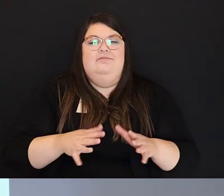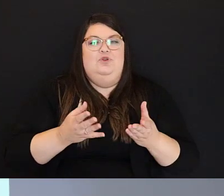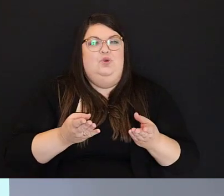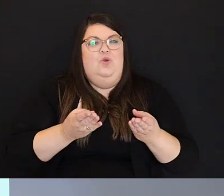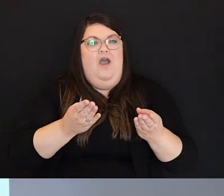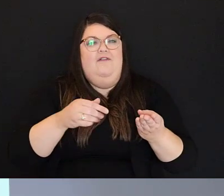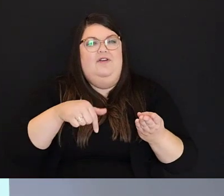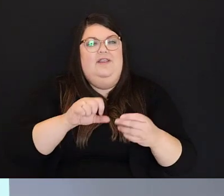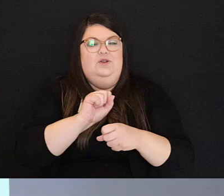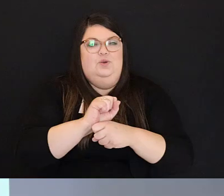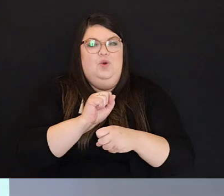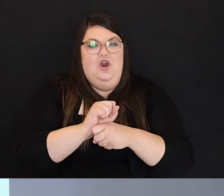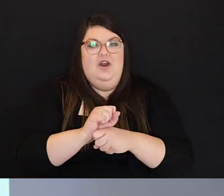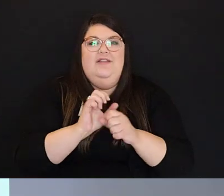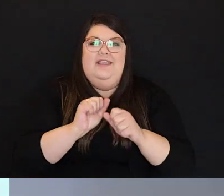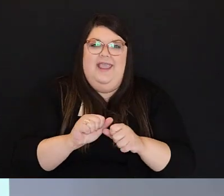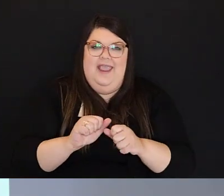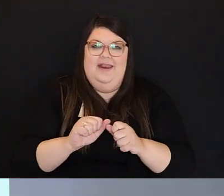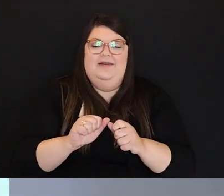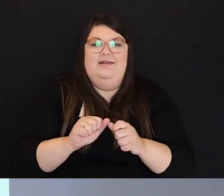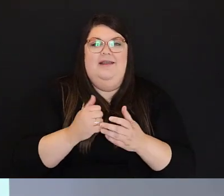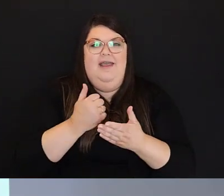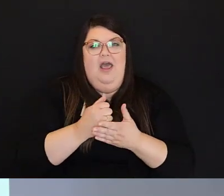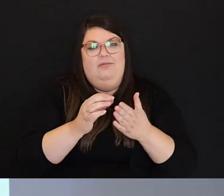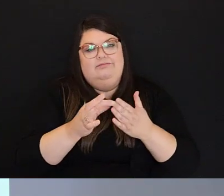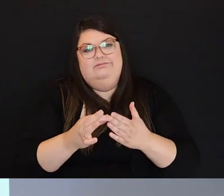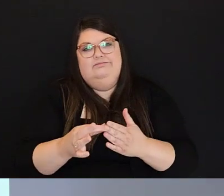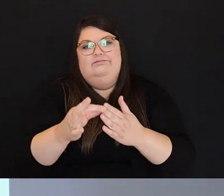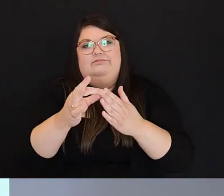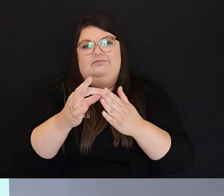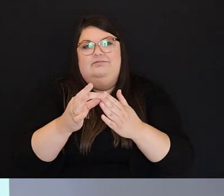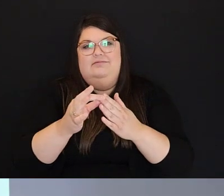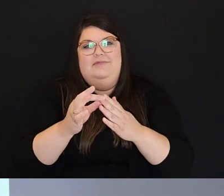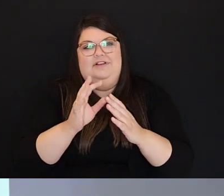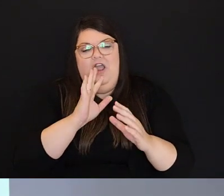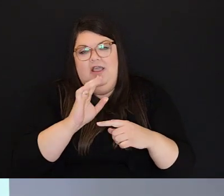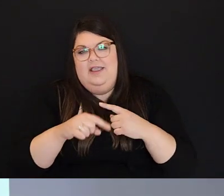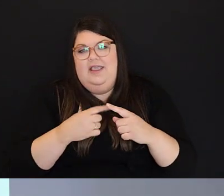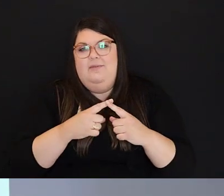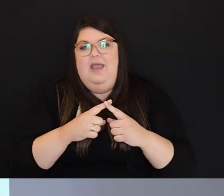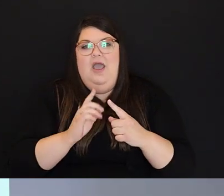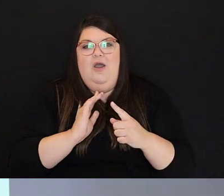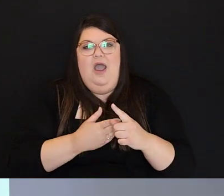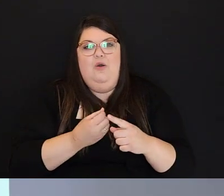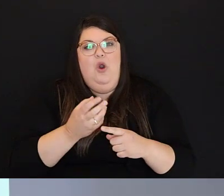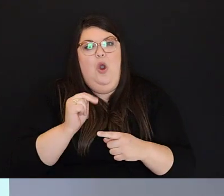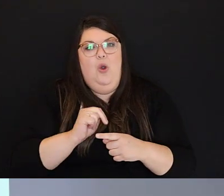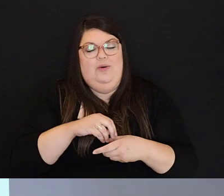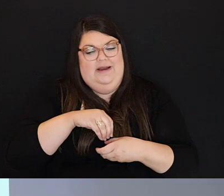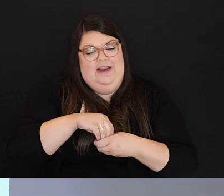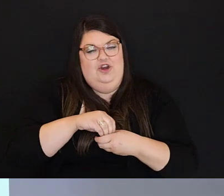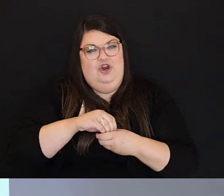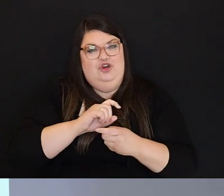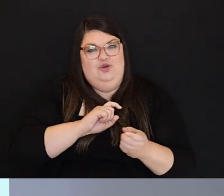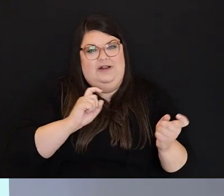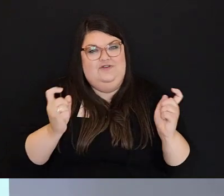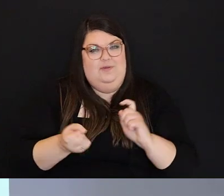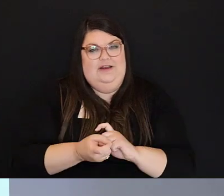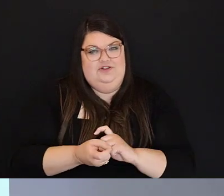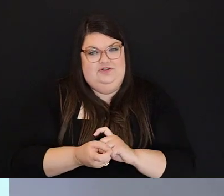this work that can be a catalyst for talking about our own inner transformations, our